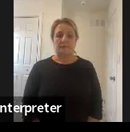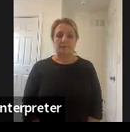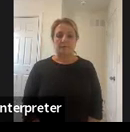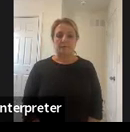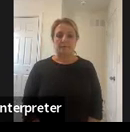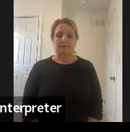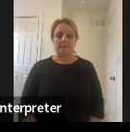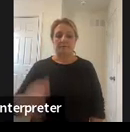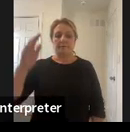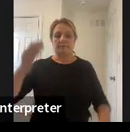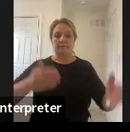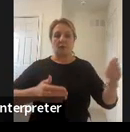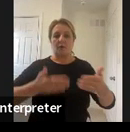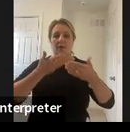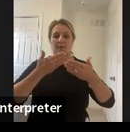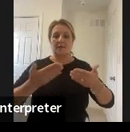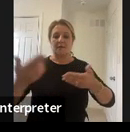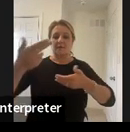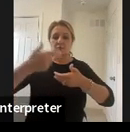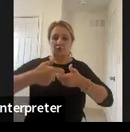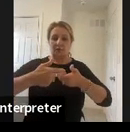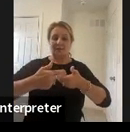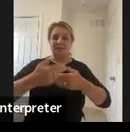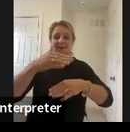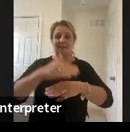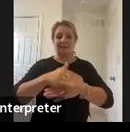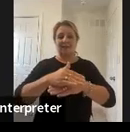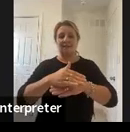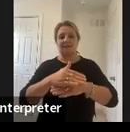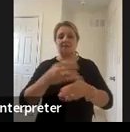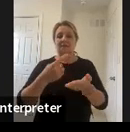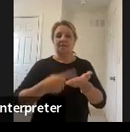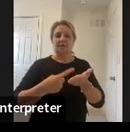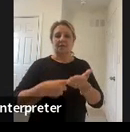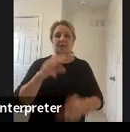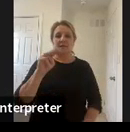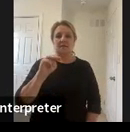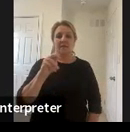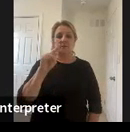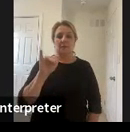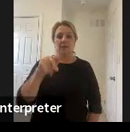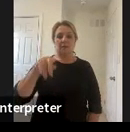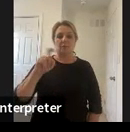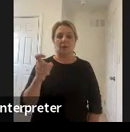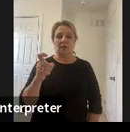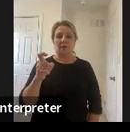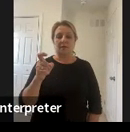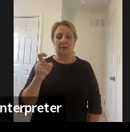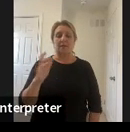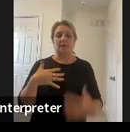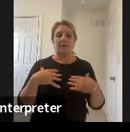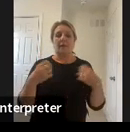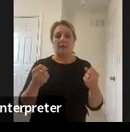Welcome, and thank you all for joining us. Tonight, we will be talking about monkeypox, an emerging public health concern in our